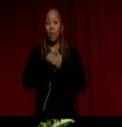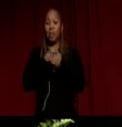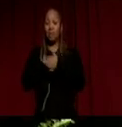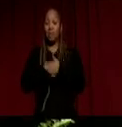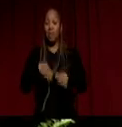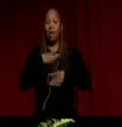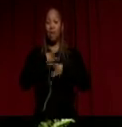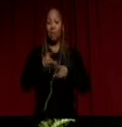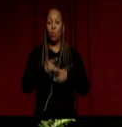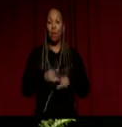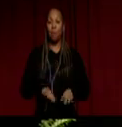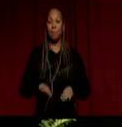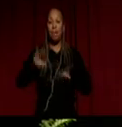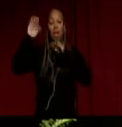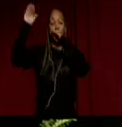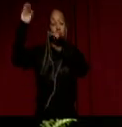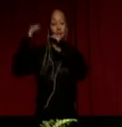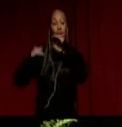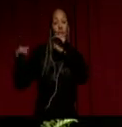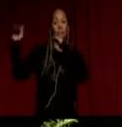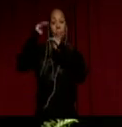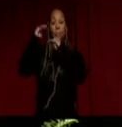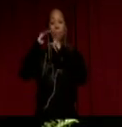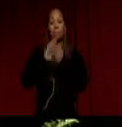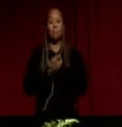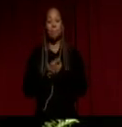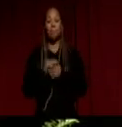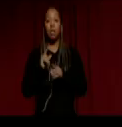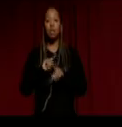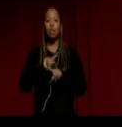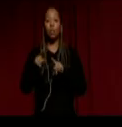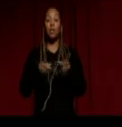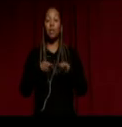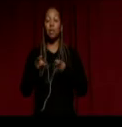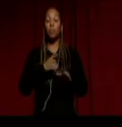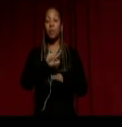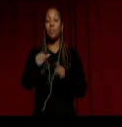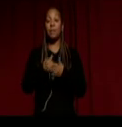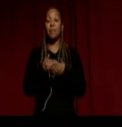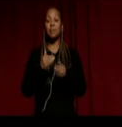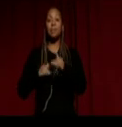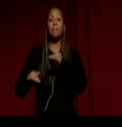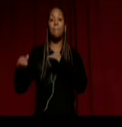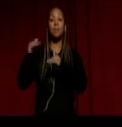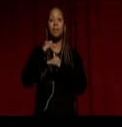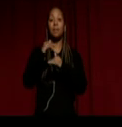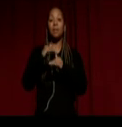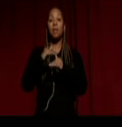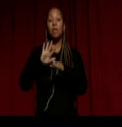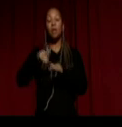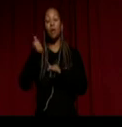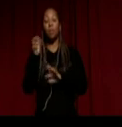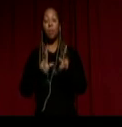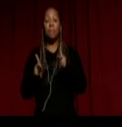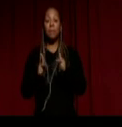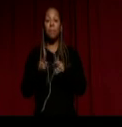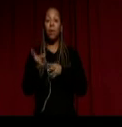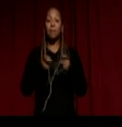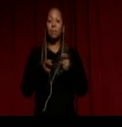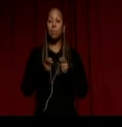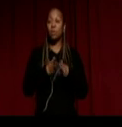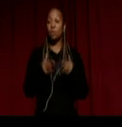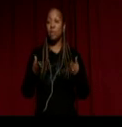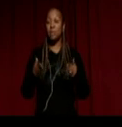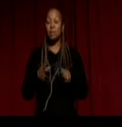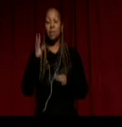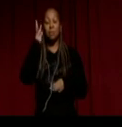white supremacy strategy. So we're dealing with things above and beyond what others are dealing with. And so these things